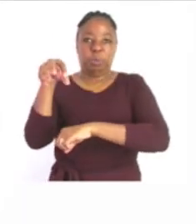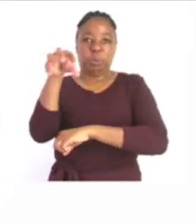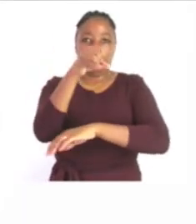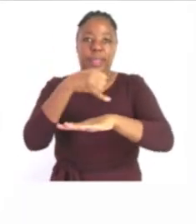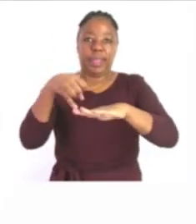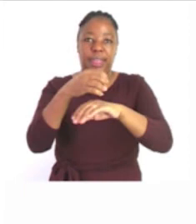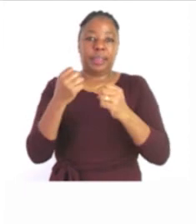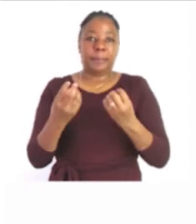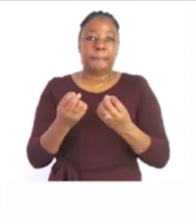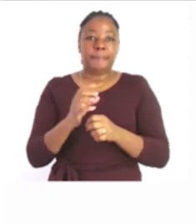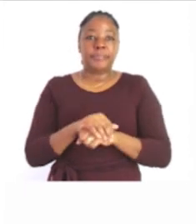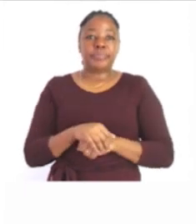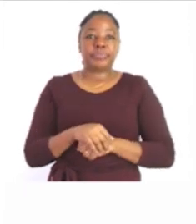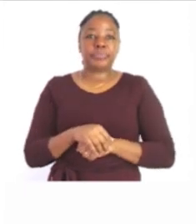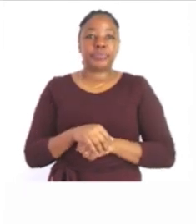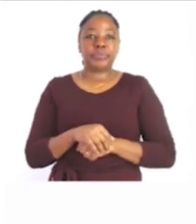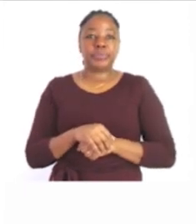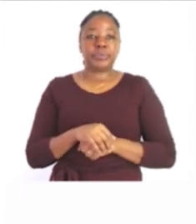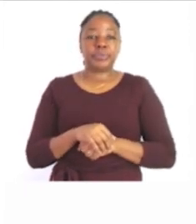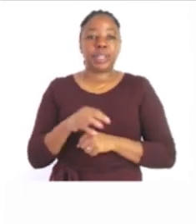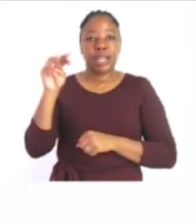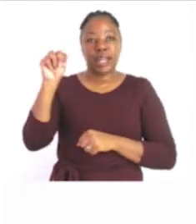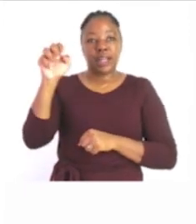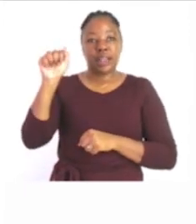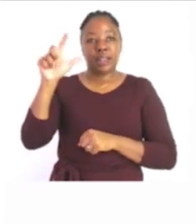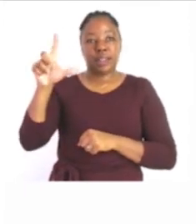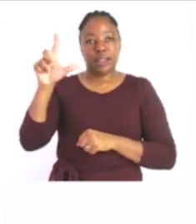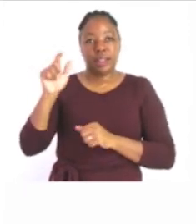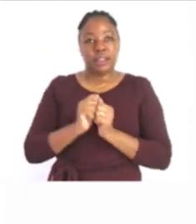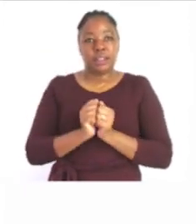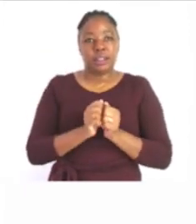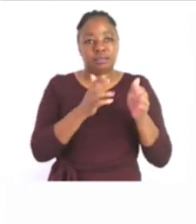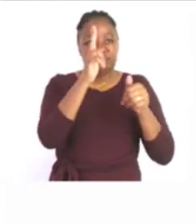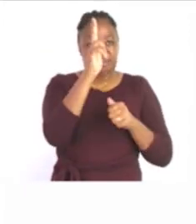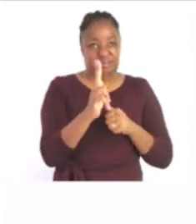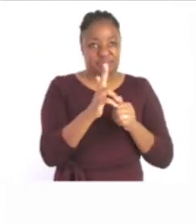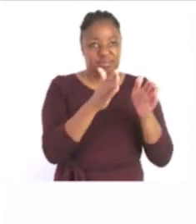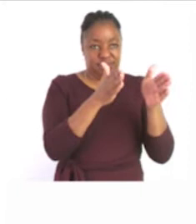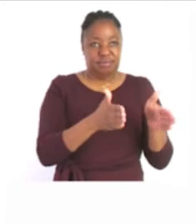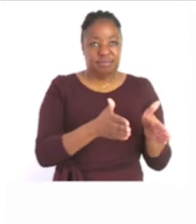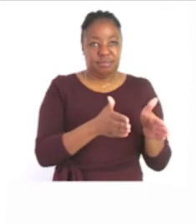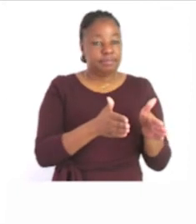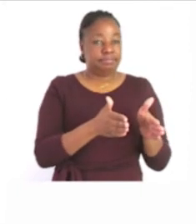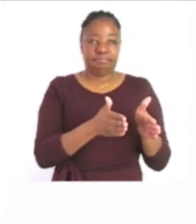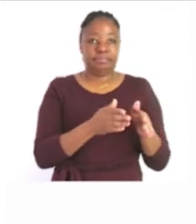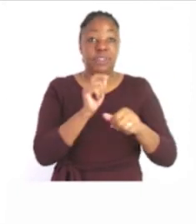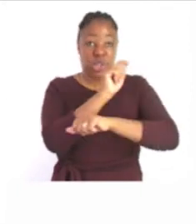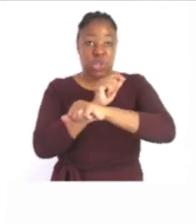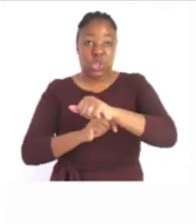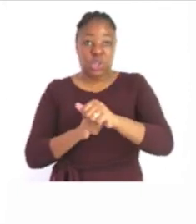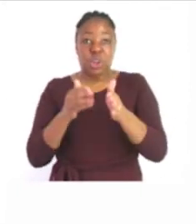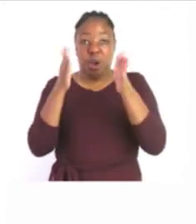to buy. Let's see, is Groove Mall a person? I don't think so.